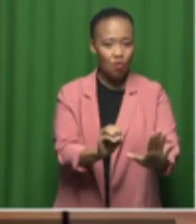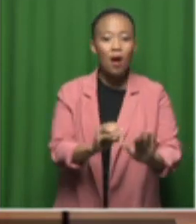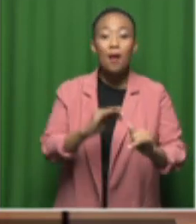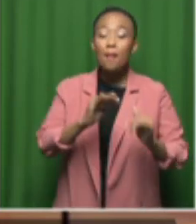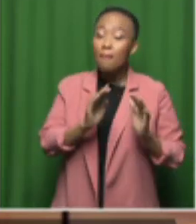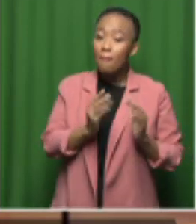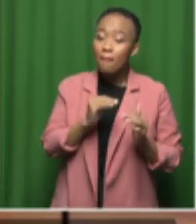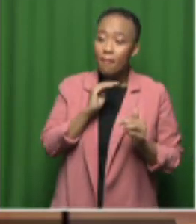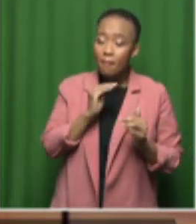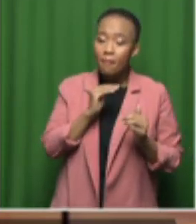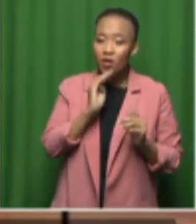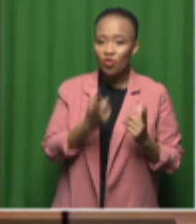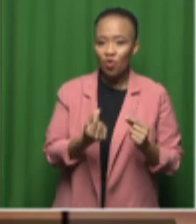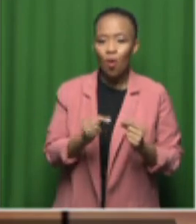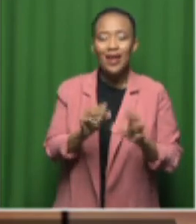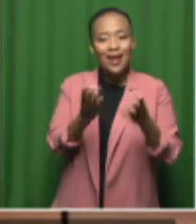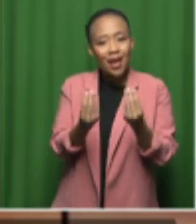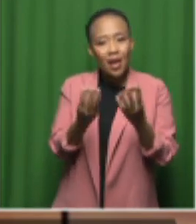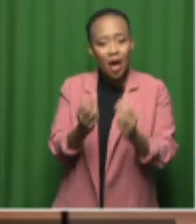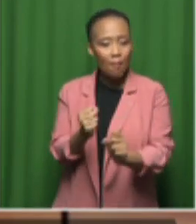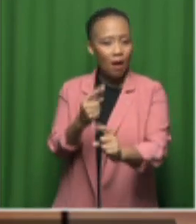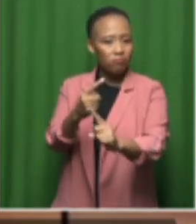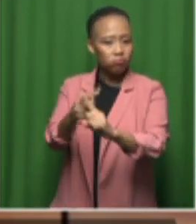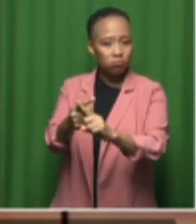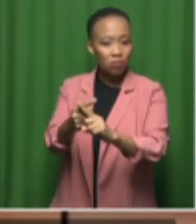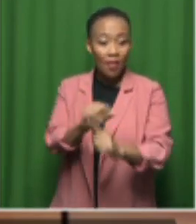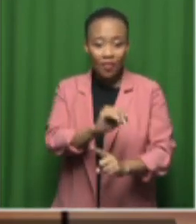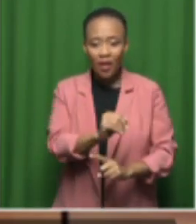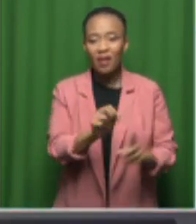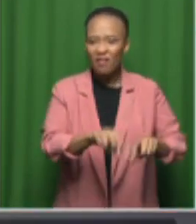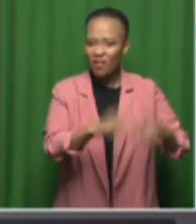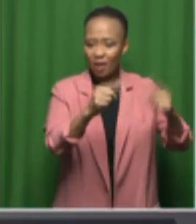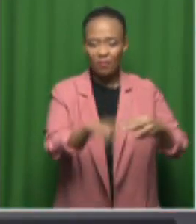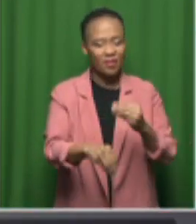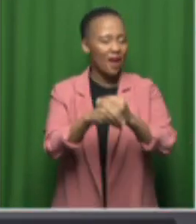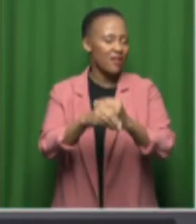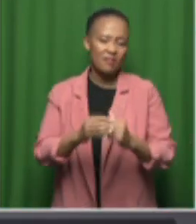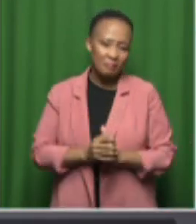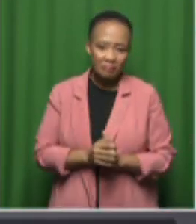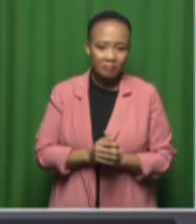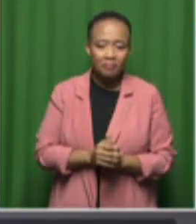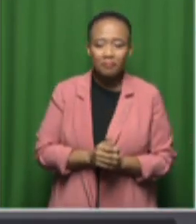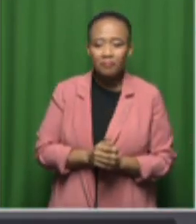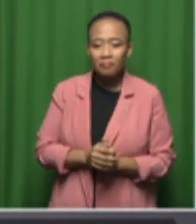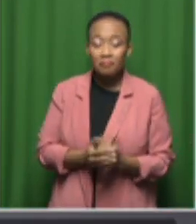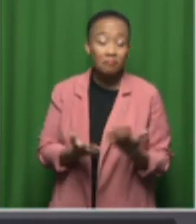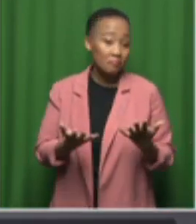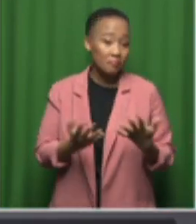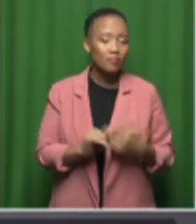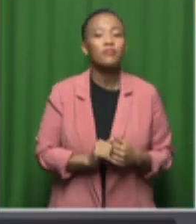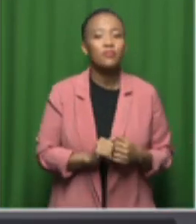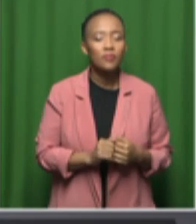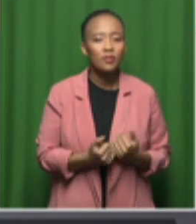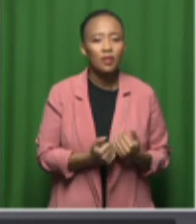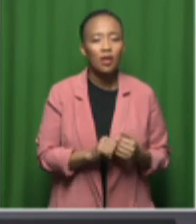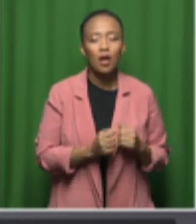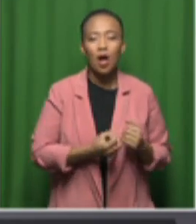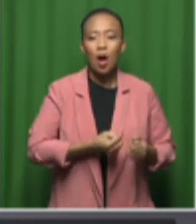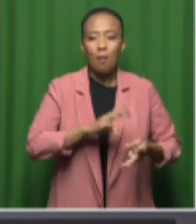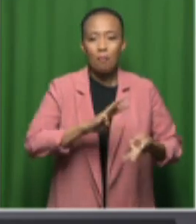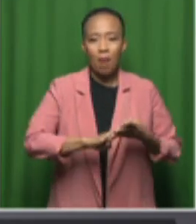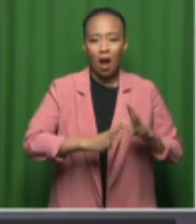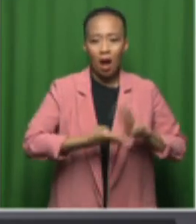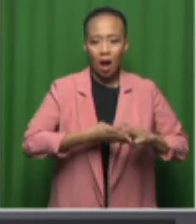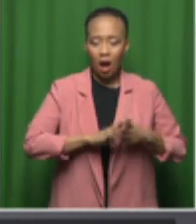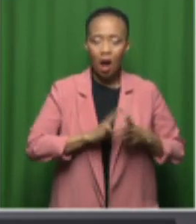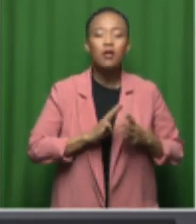going to multiply the numbers and not add the variables. It seems like it sounds like mathematics on its own. So